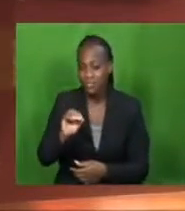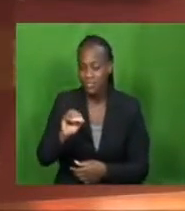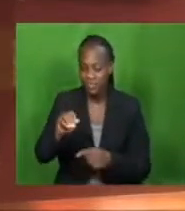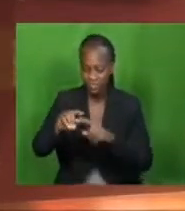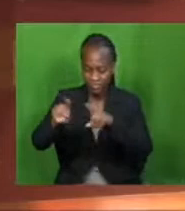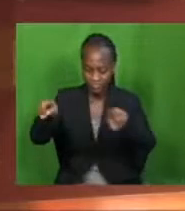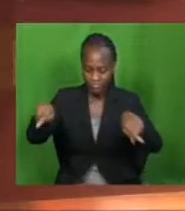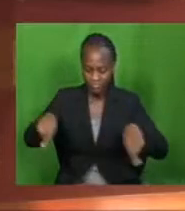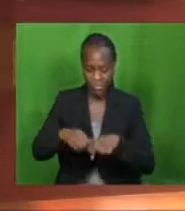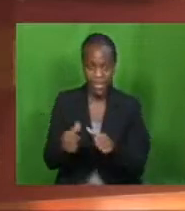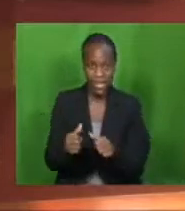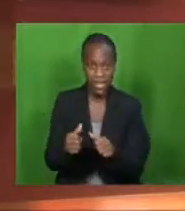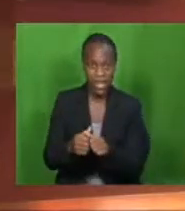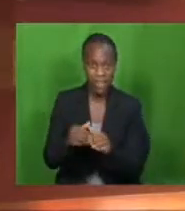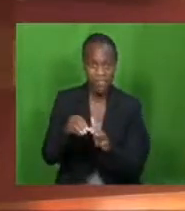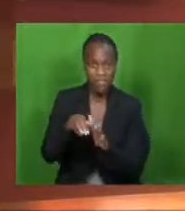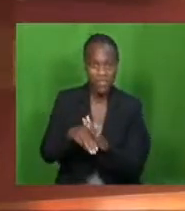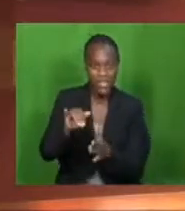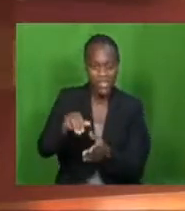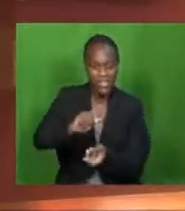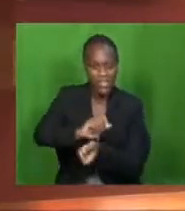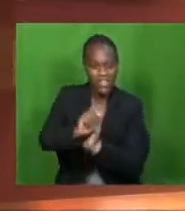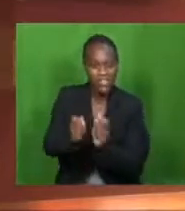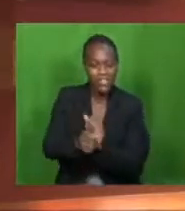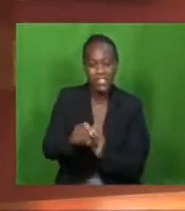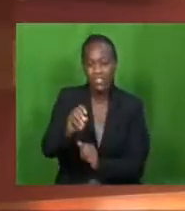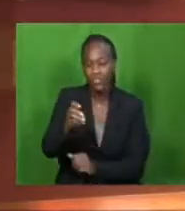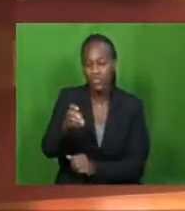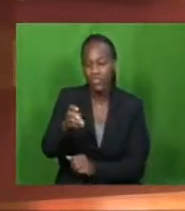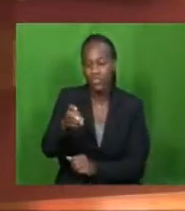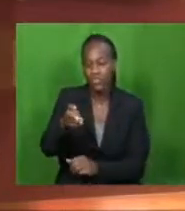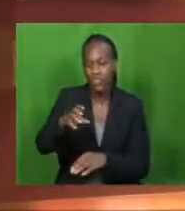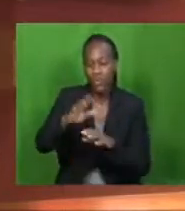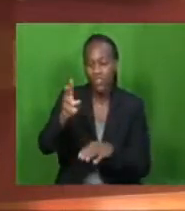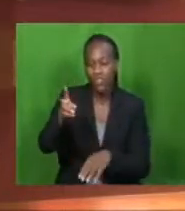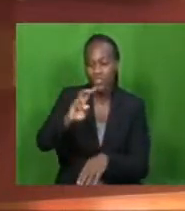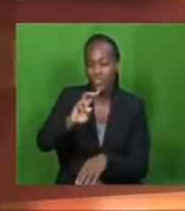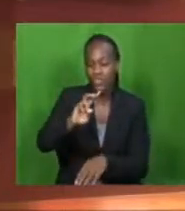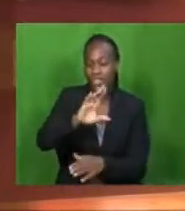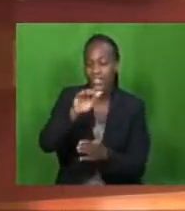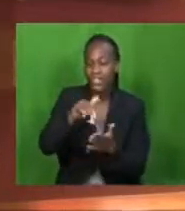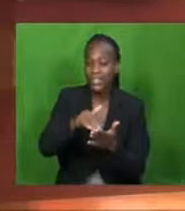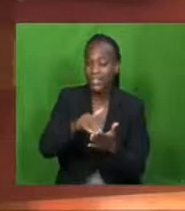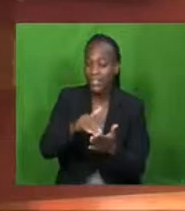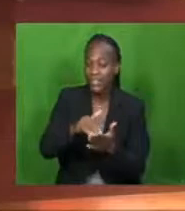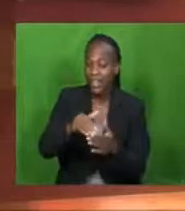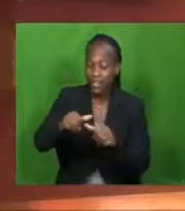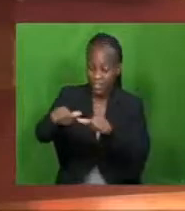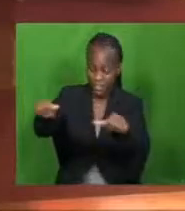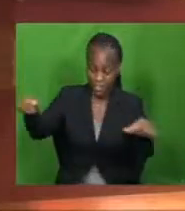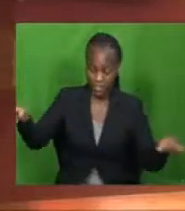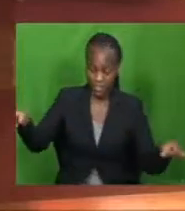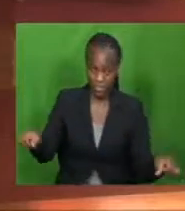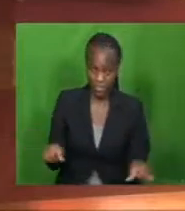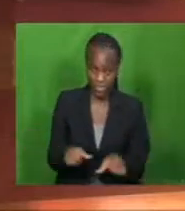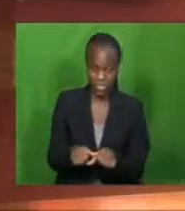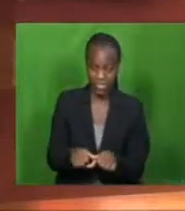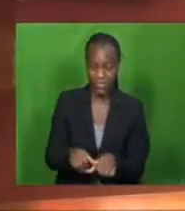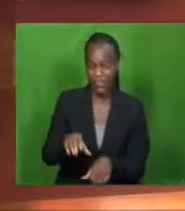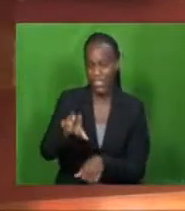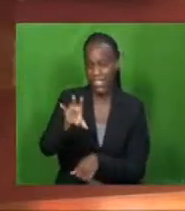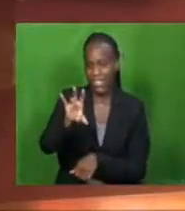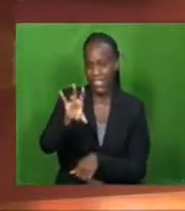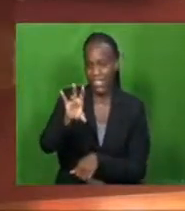single minute. That translates to over 200,000 acres a day and almost 79 million acres